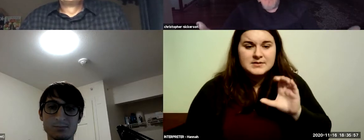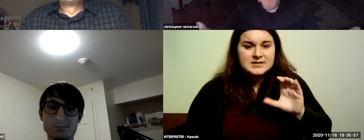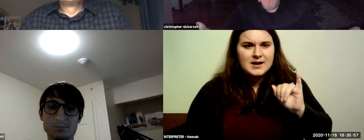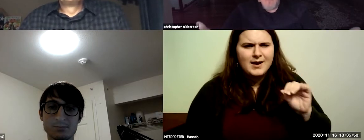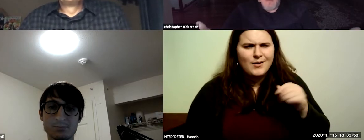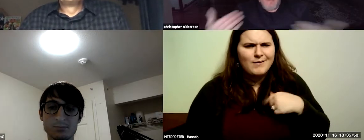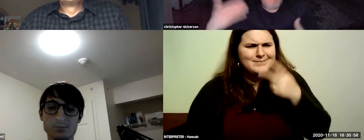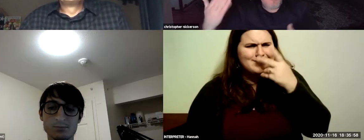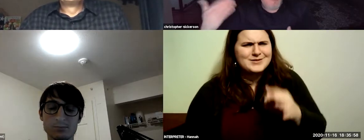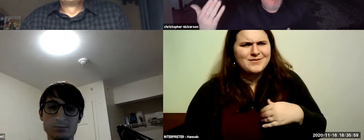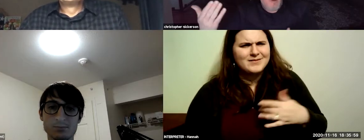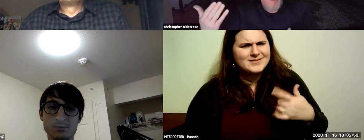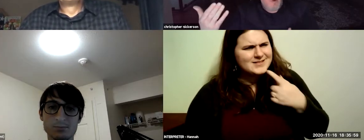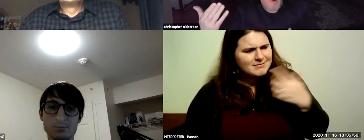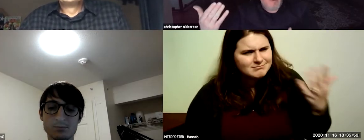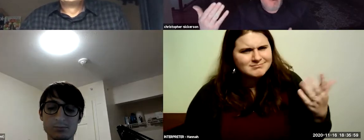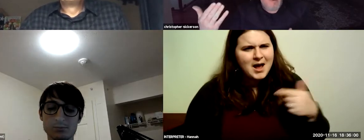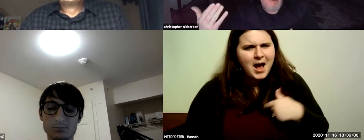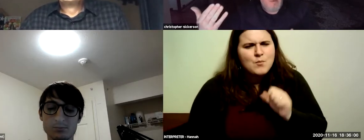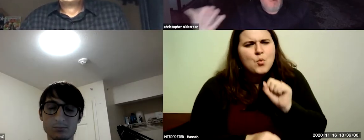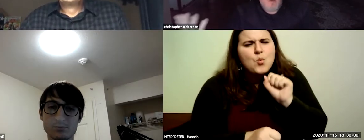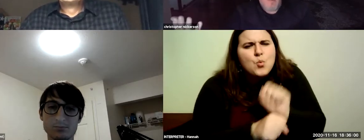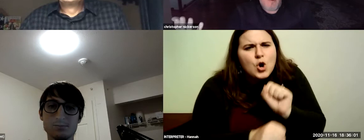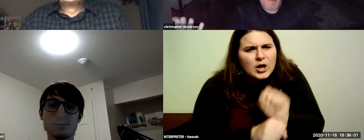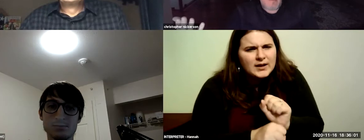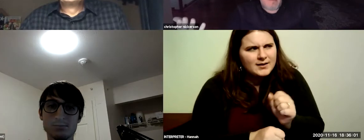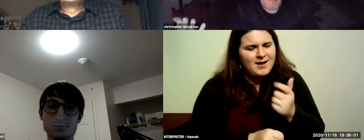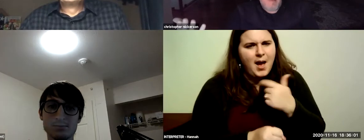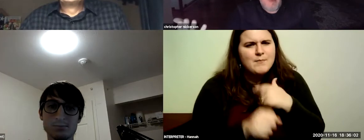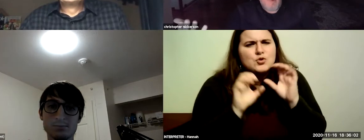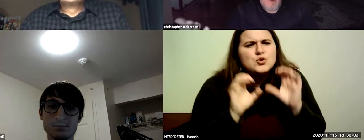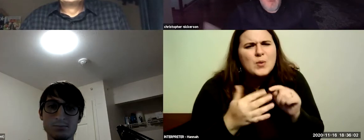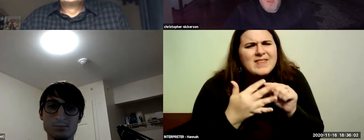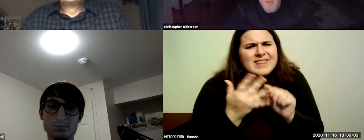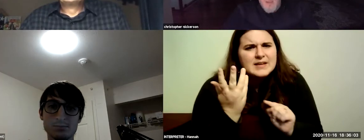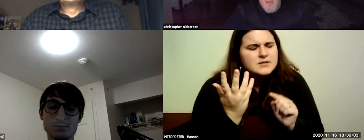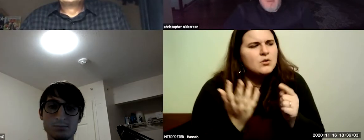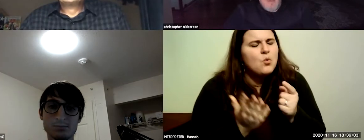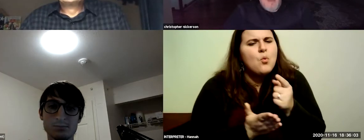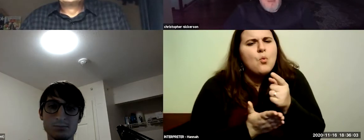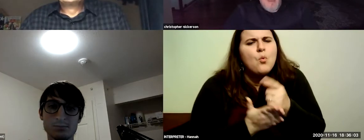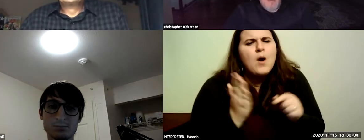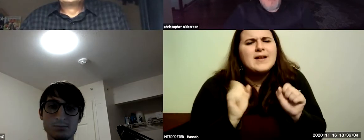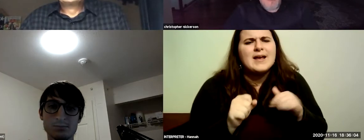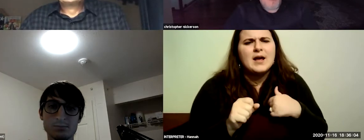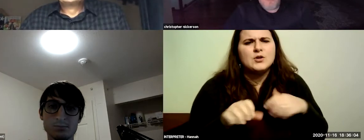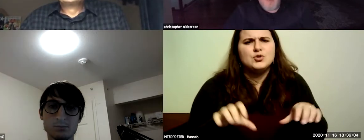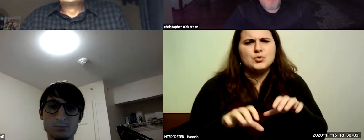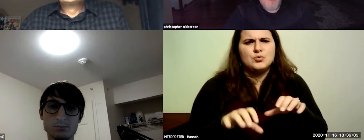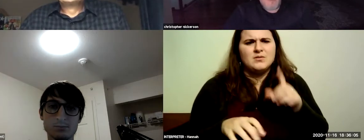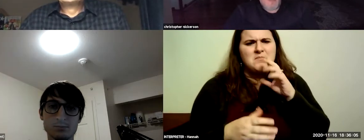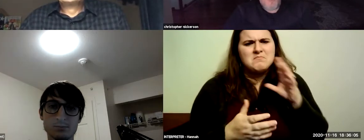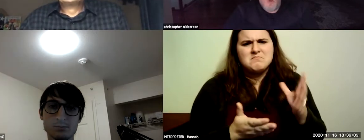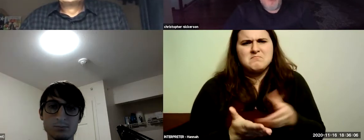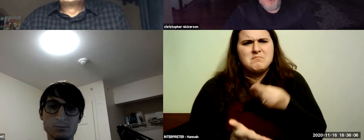I said, look, you know, like I'm doing all the work, you know, what do I need to do to get paid more? And he just threw